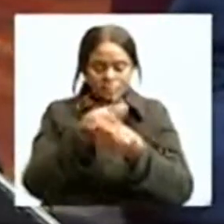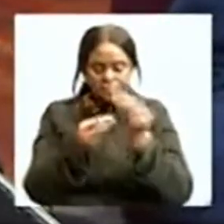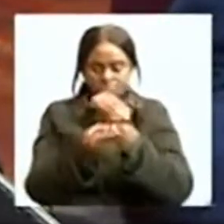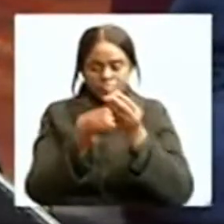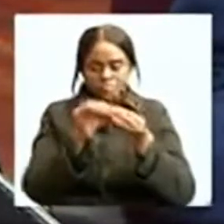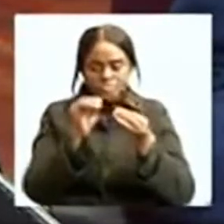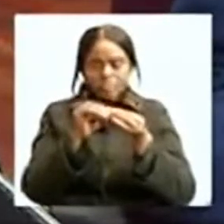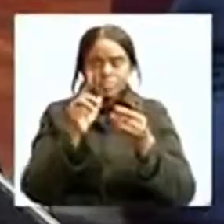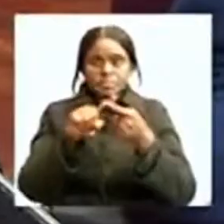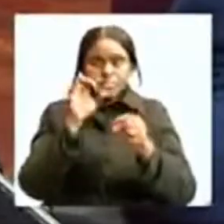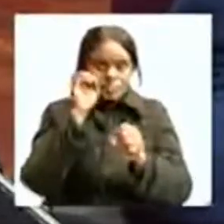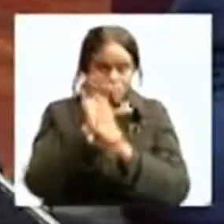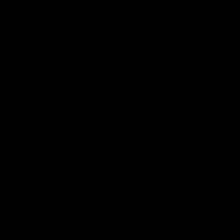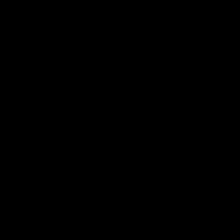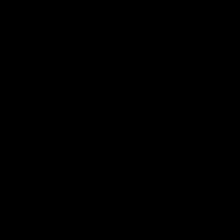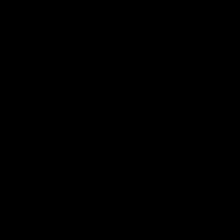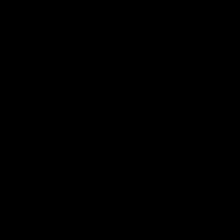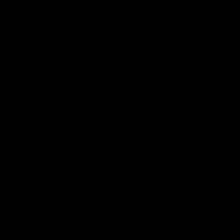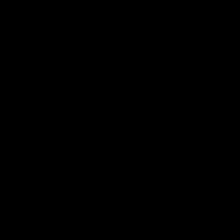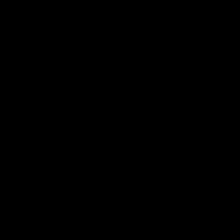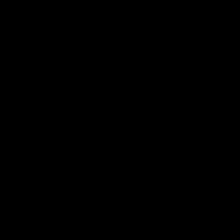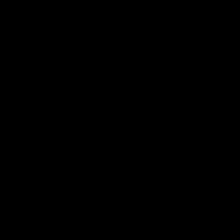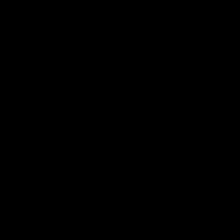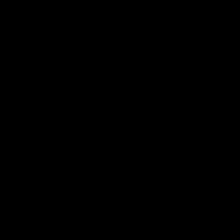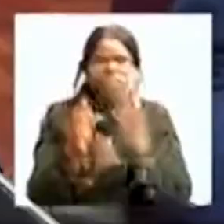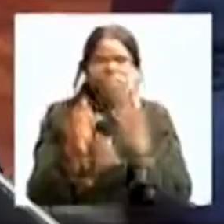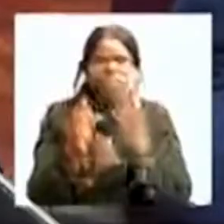to impactful community development.